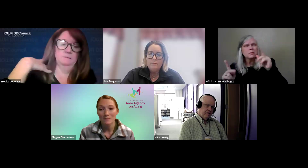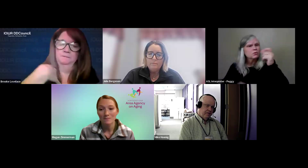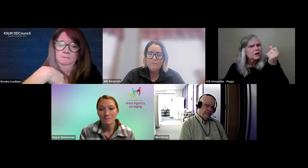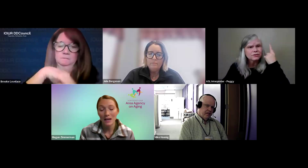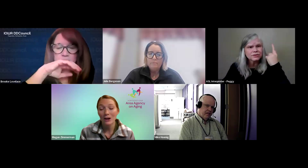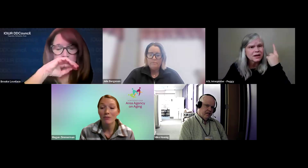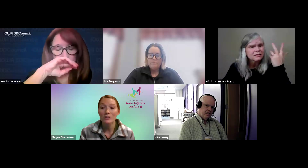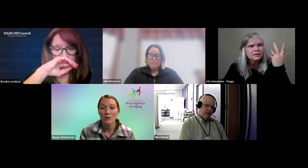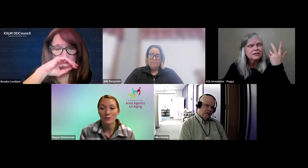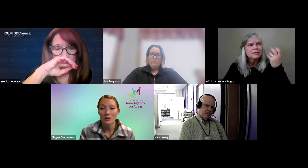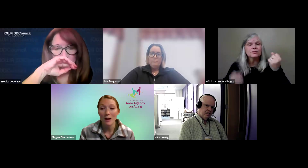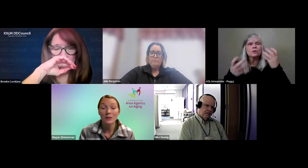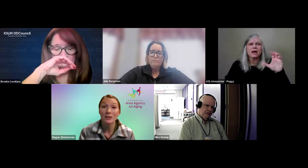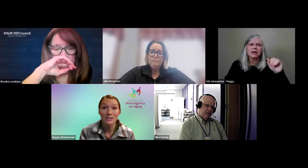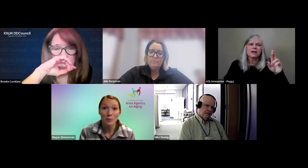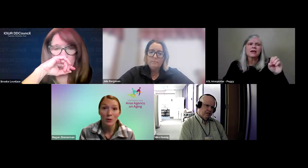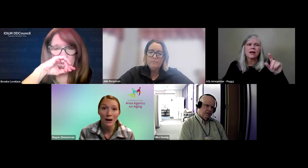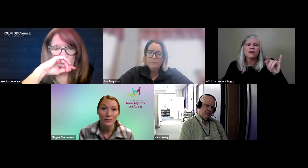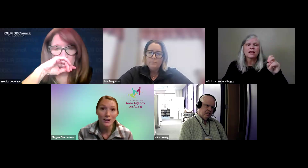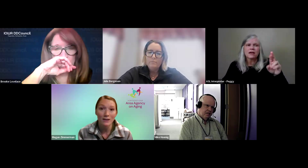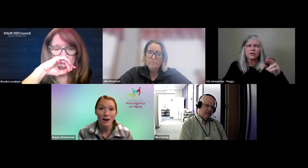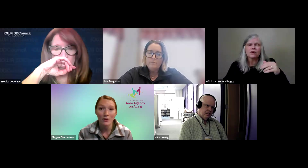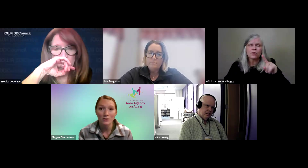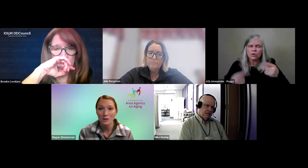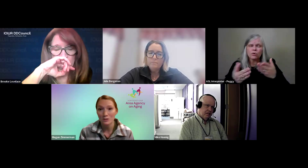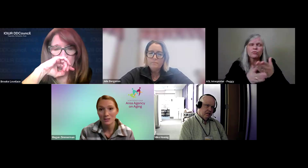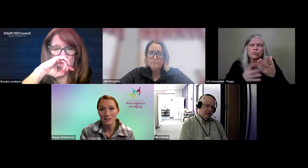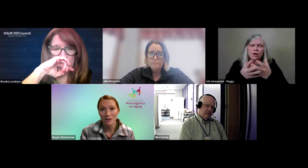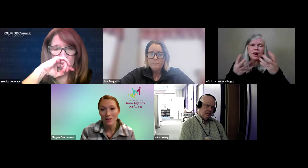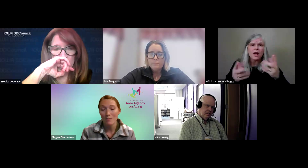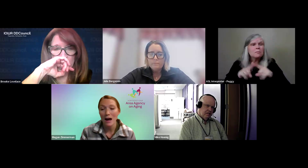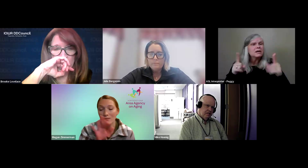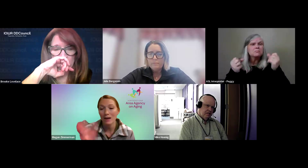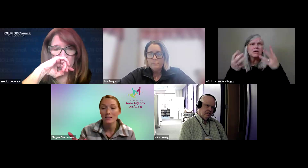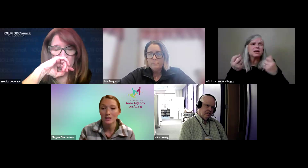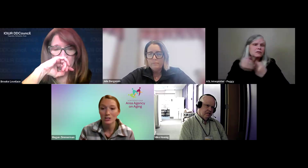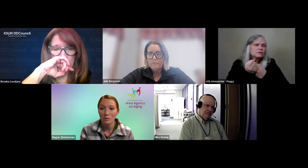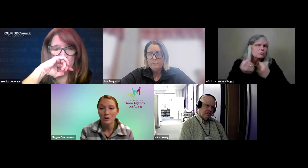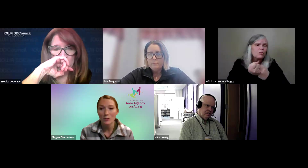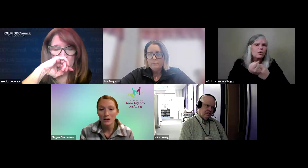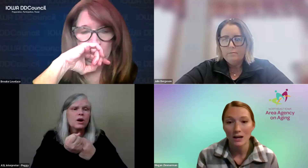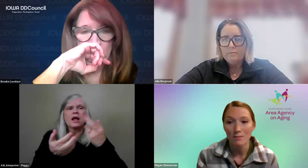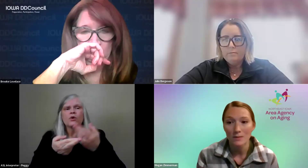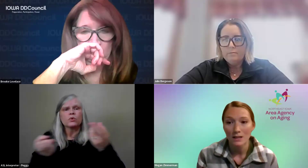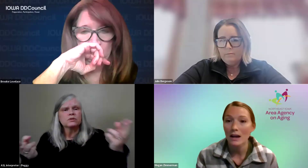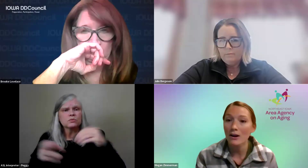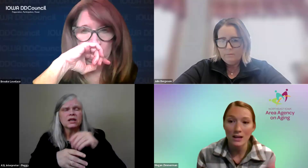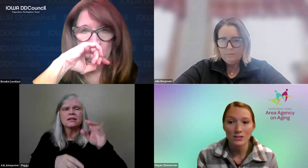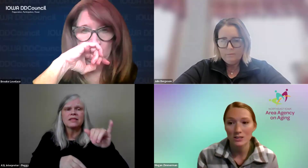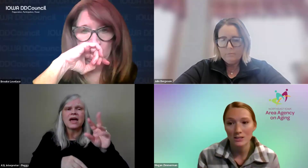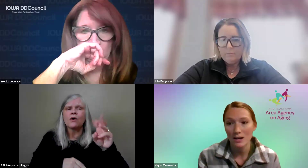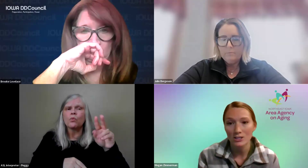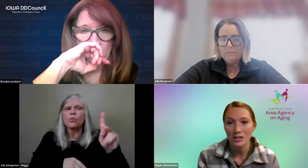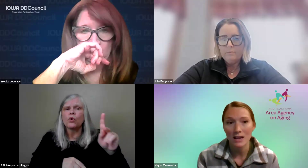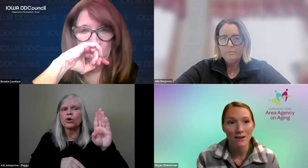lot, caregivers go through a lot, but there is support out there. Those resources on the back of that session workbook, the